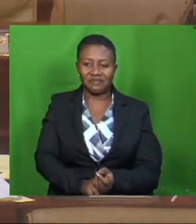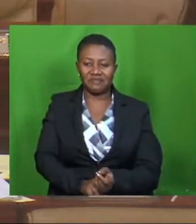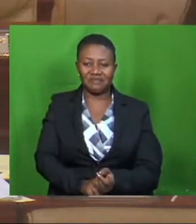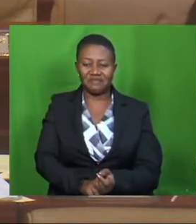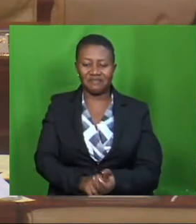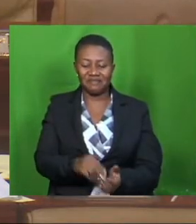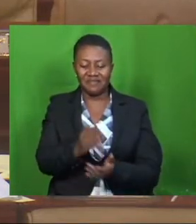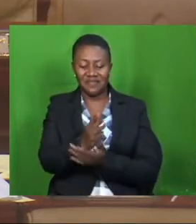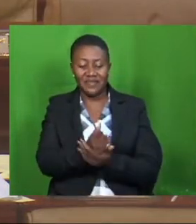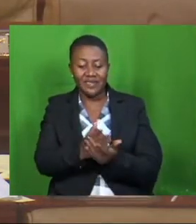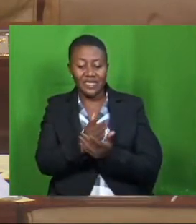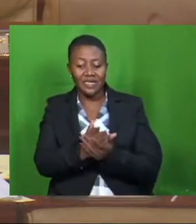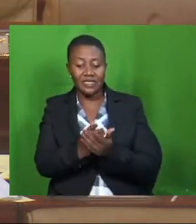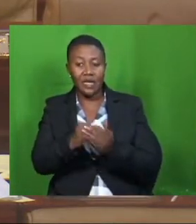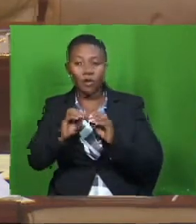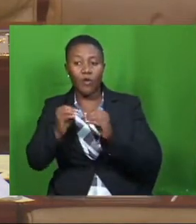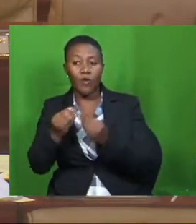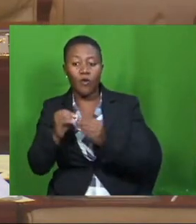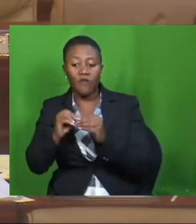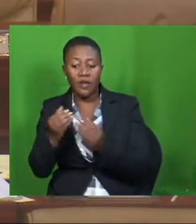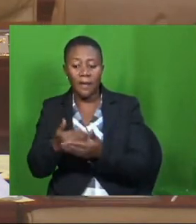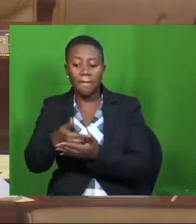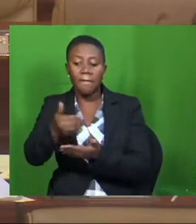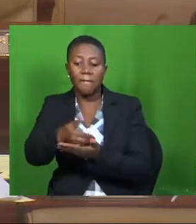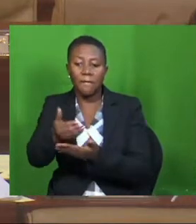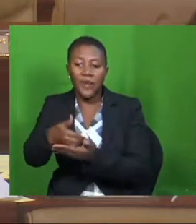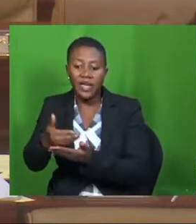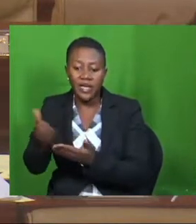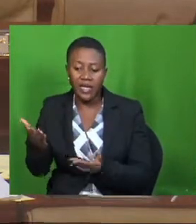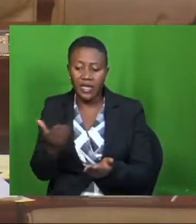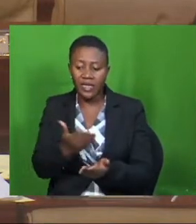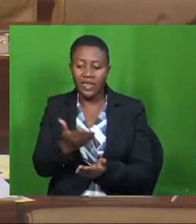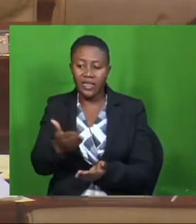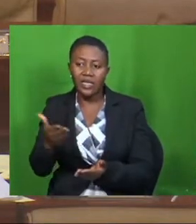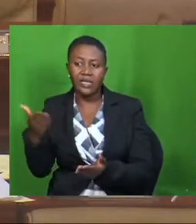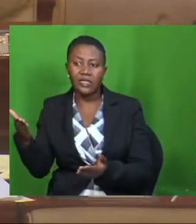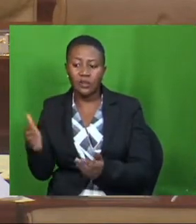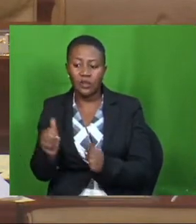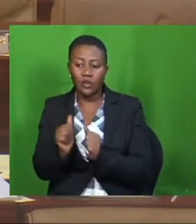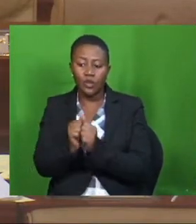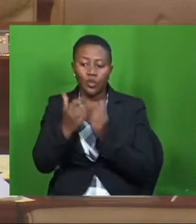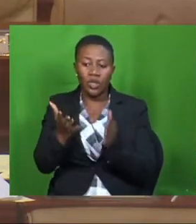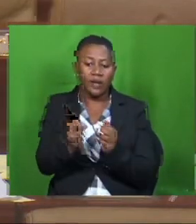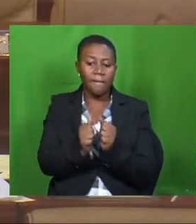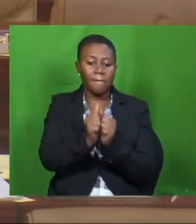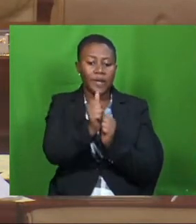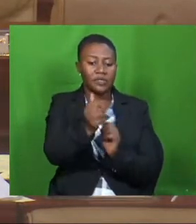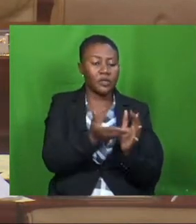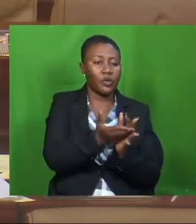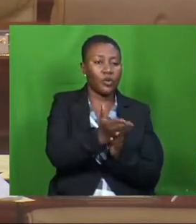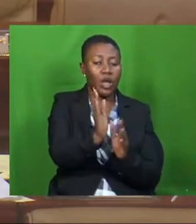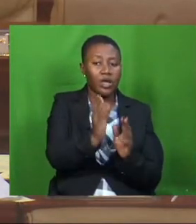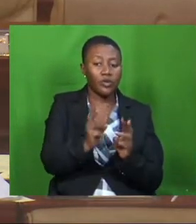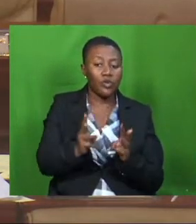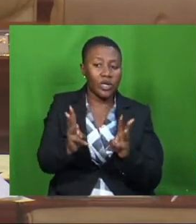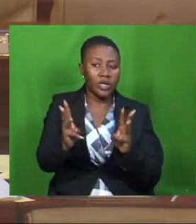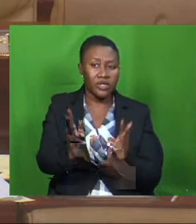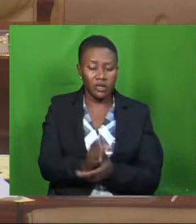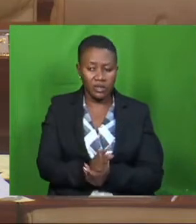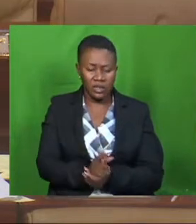or amounts lost to the state. Clearly, this report, which shows that